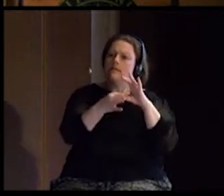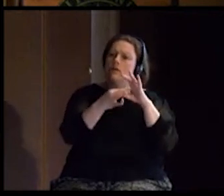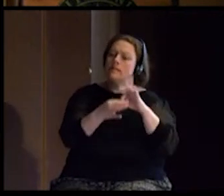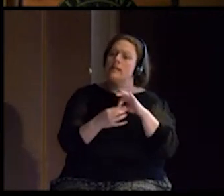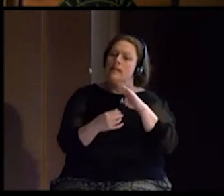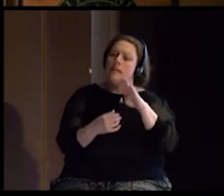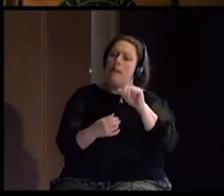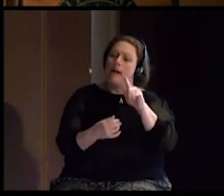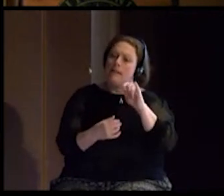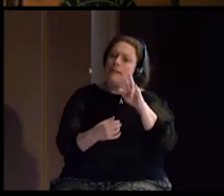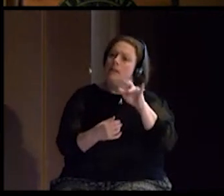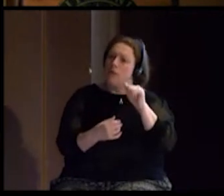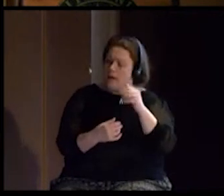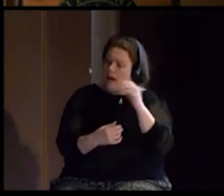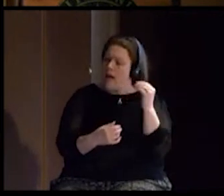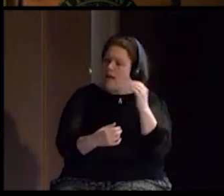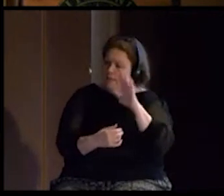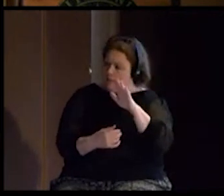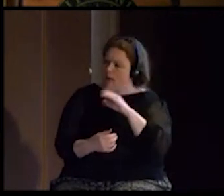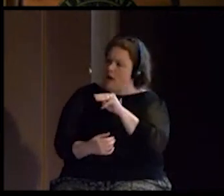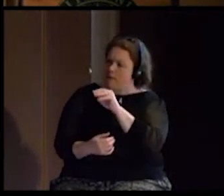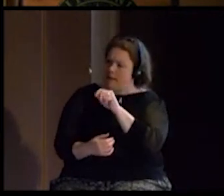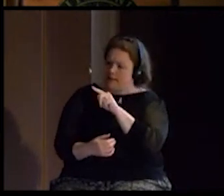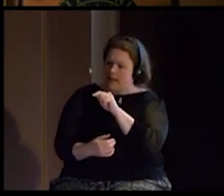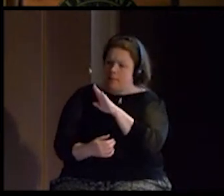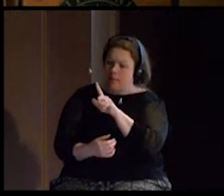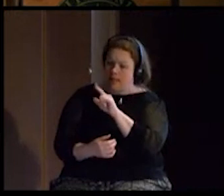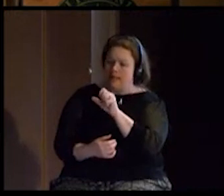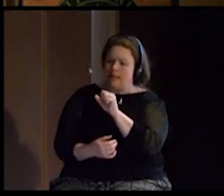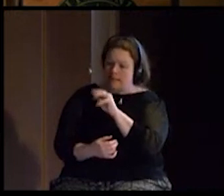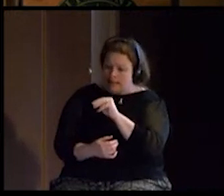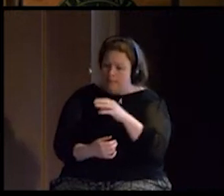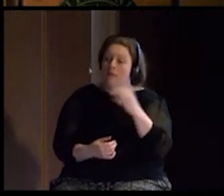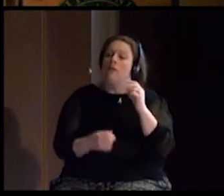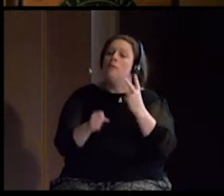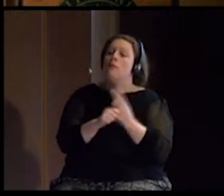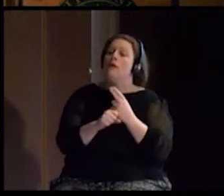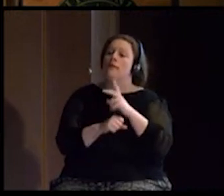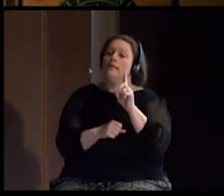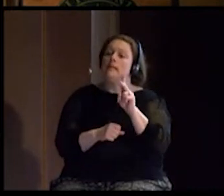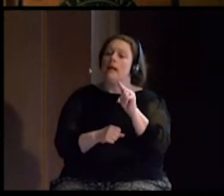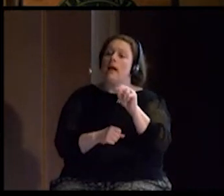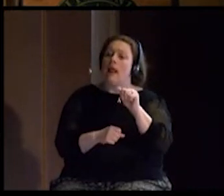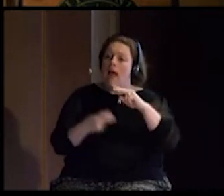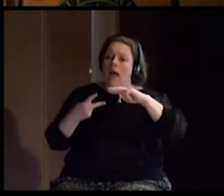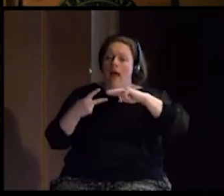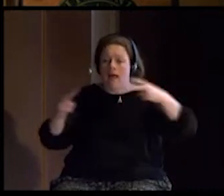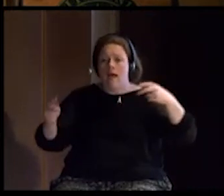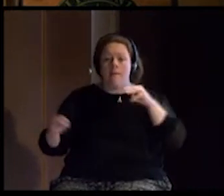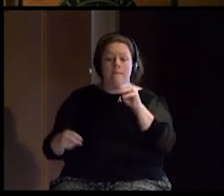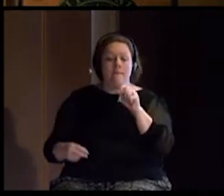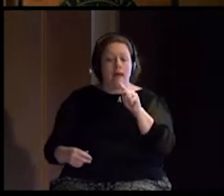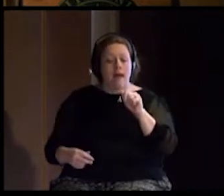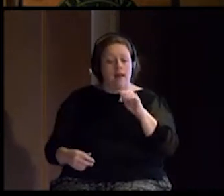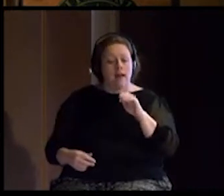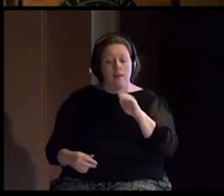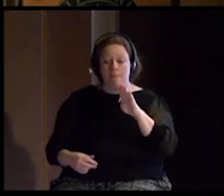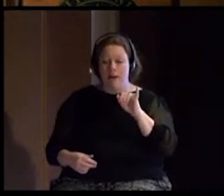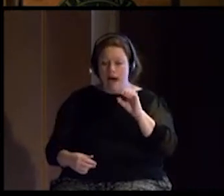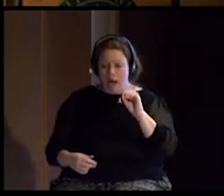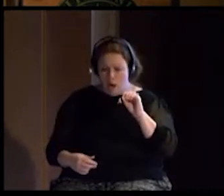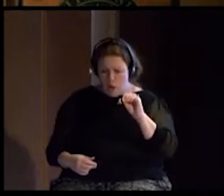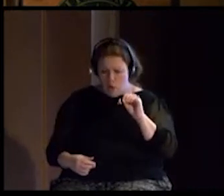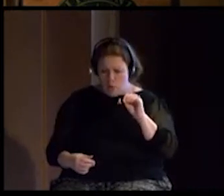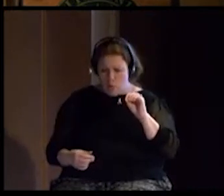to their metabolism, and we used DNA metabarcoding to identify the different